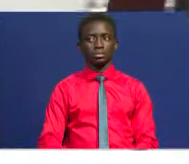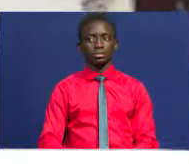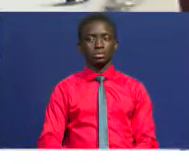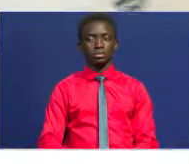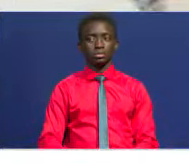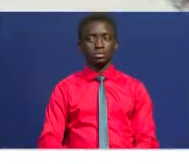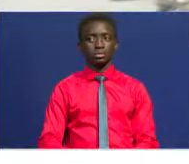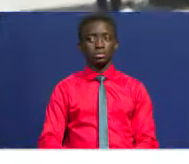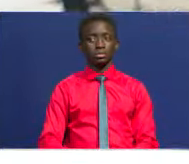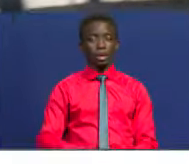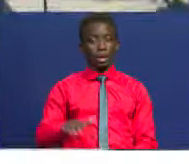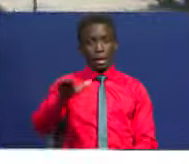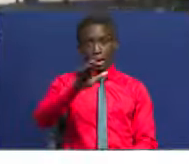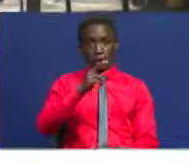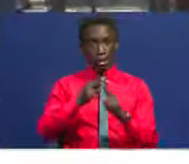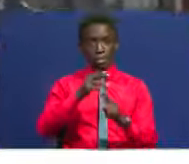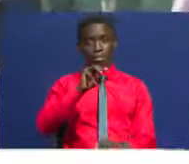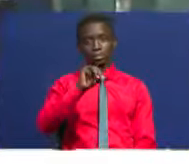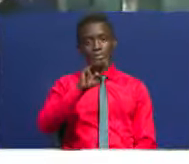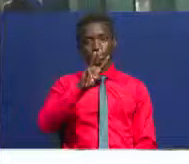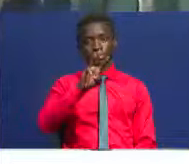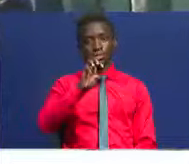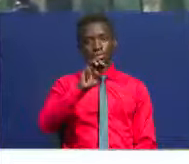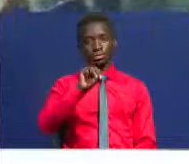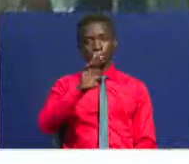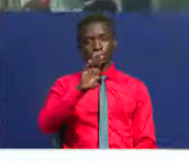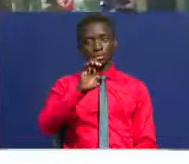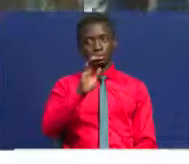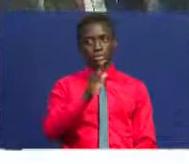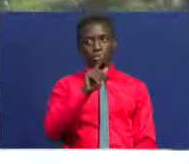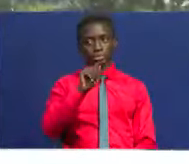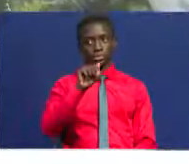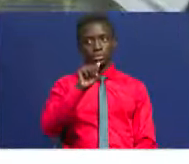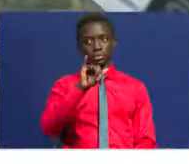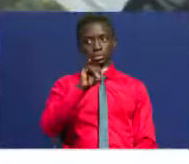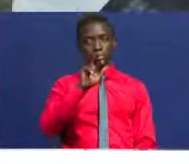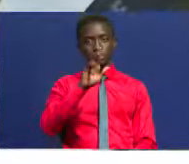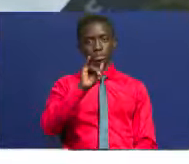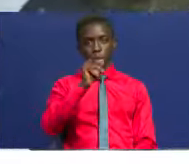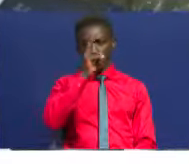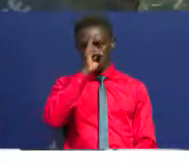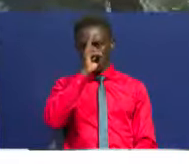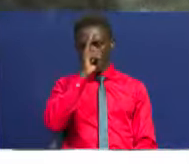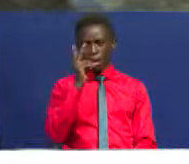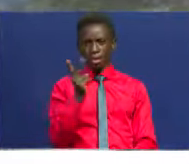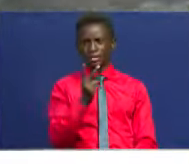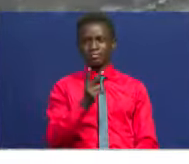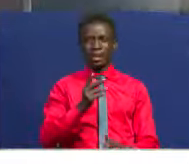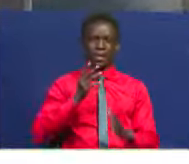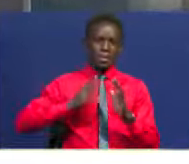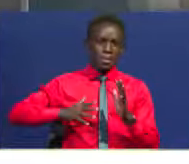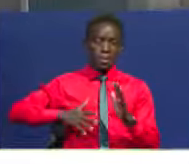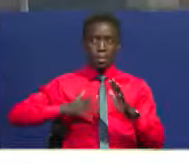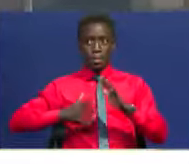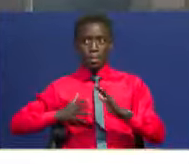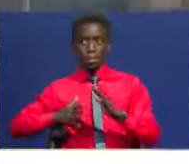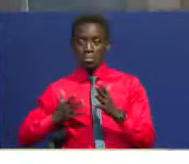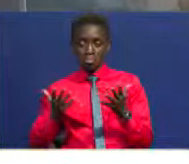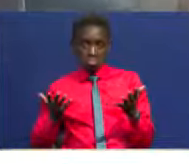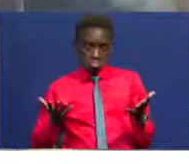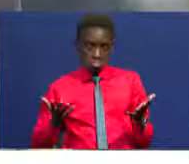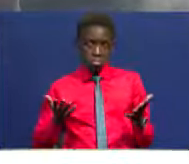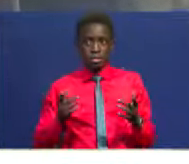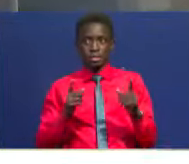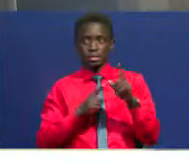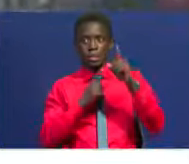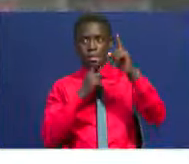At Mwembe Tayari, protesters engaged the police in running battles, prompting police to lobby tear gas canisters and fire in the air